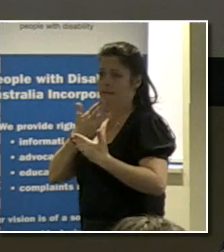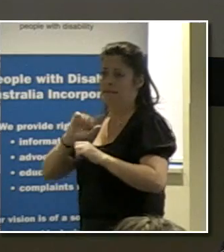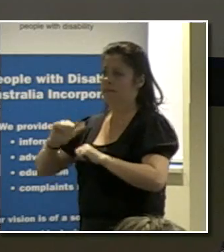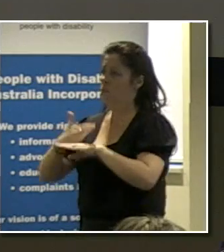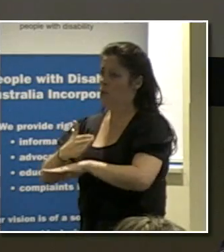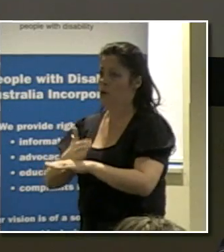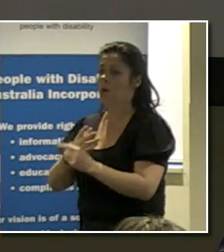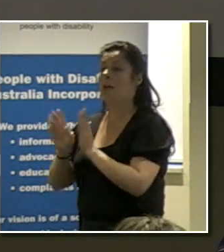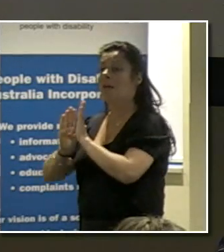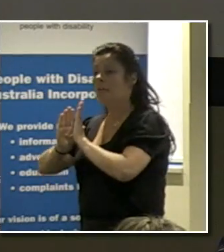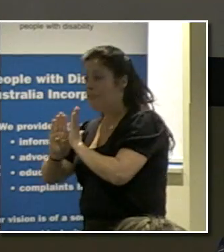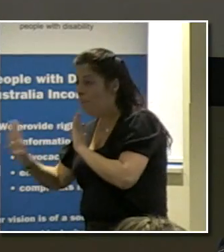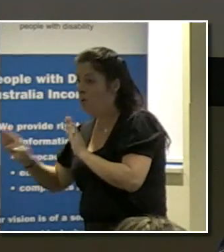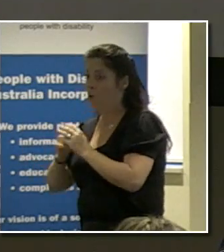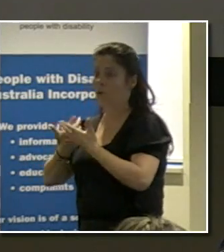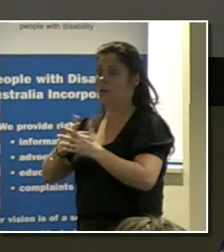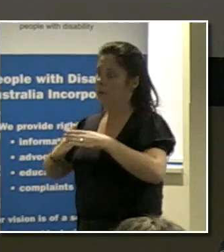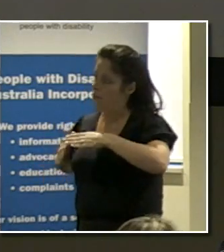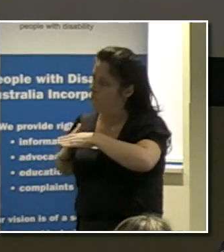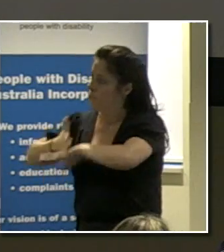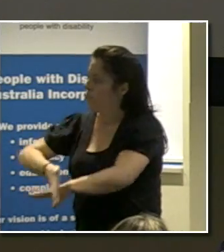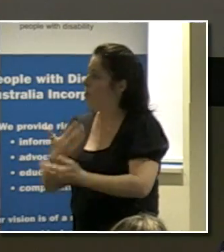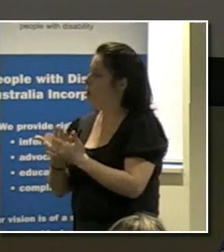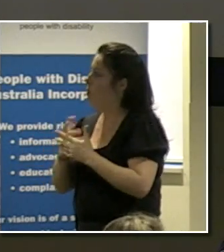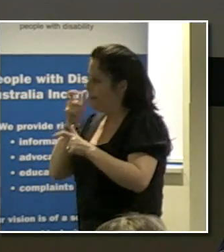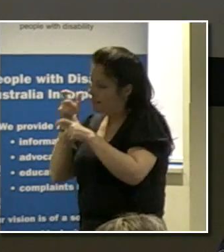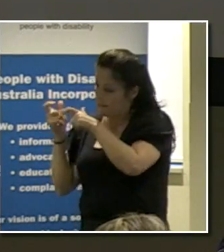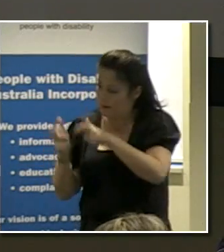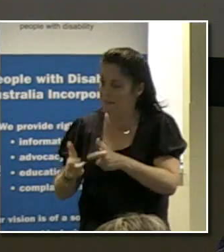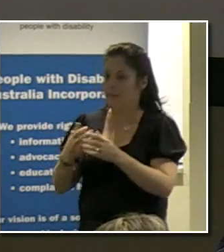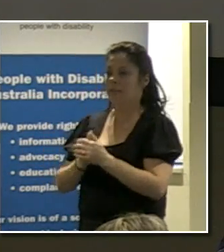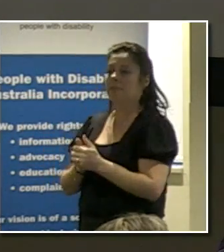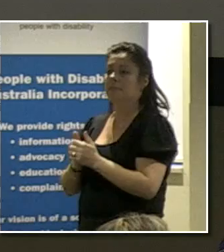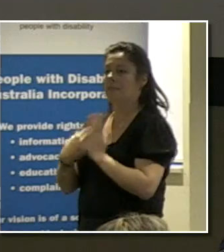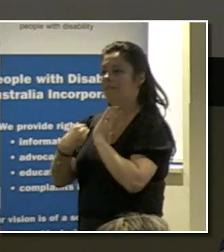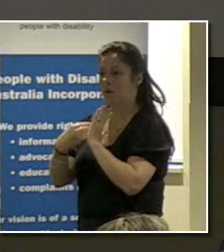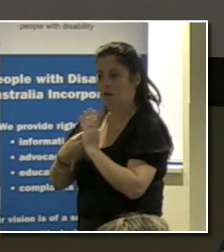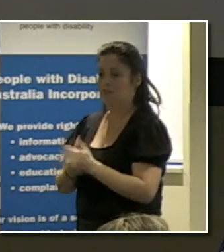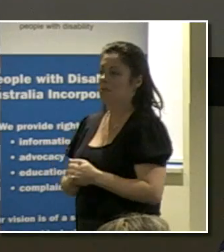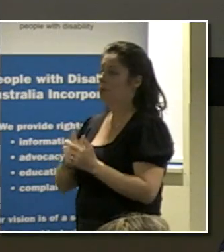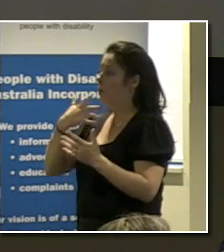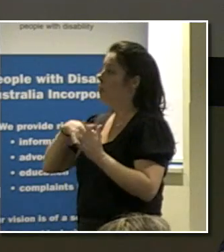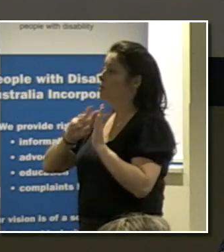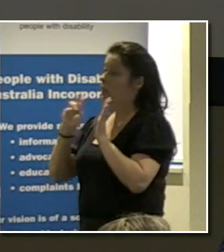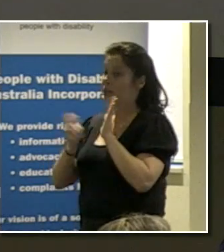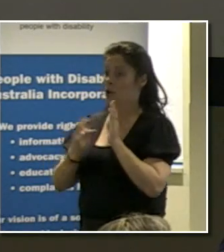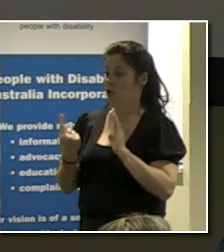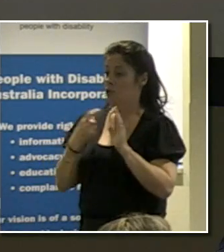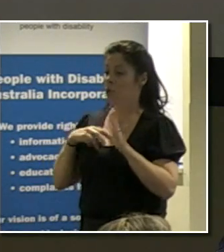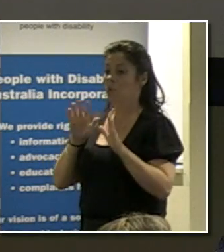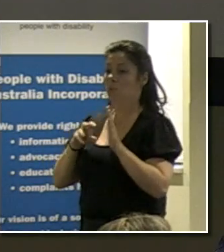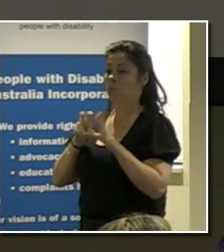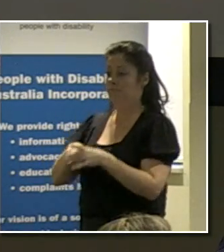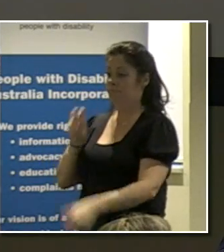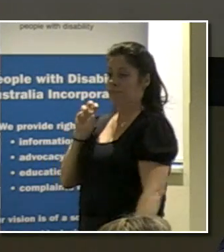on governance, policy and finance during 2014. I want to acknowledge some people who are stepping down this